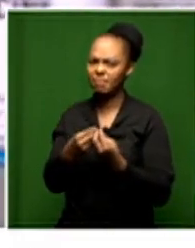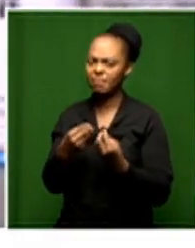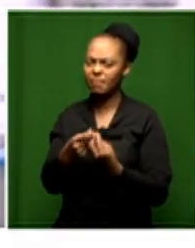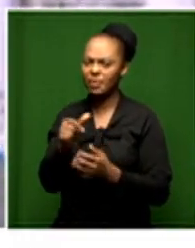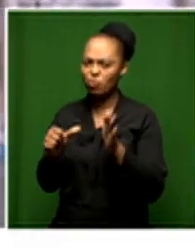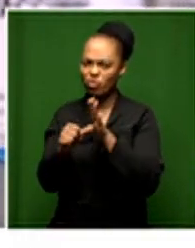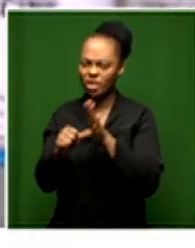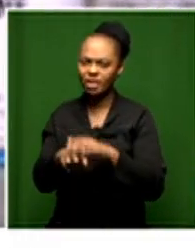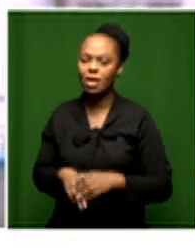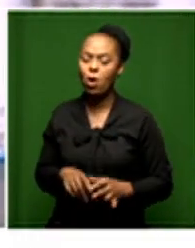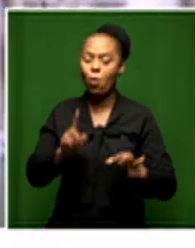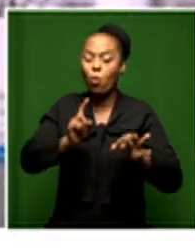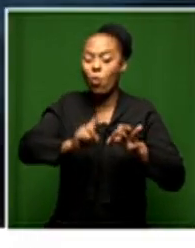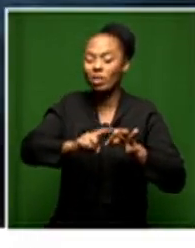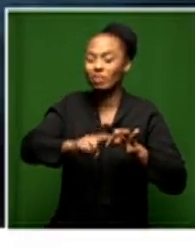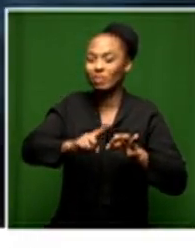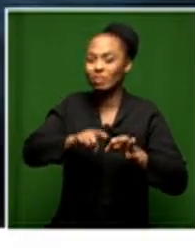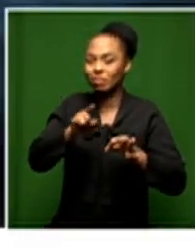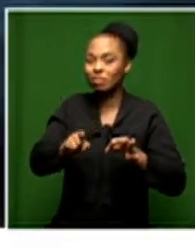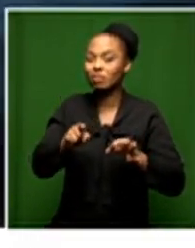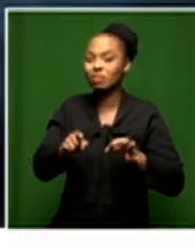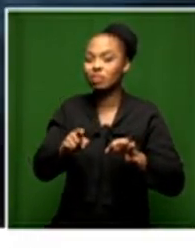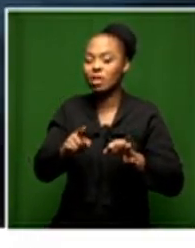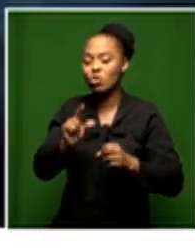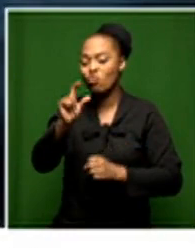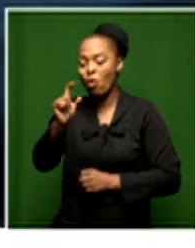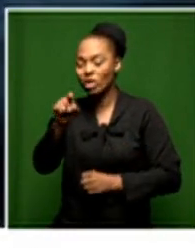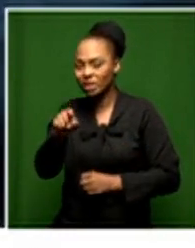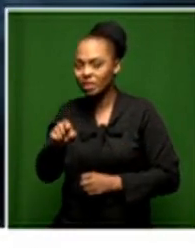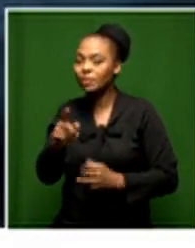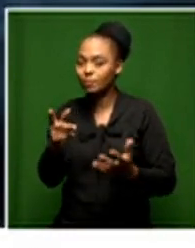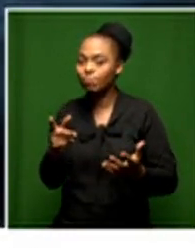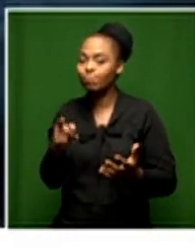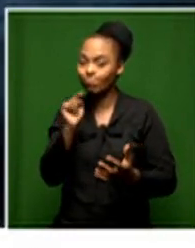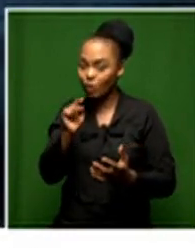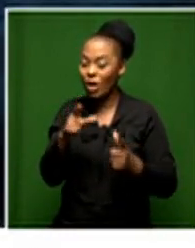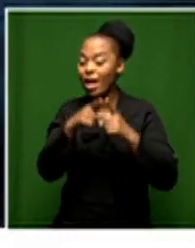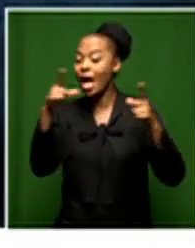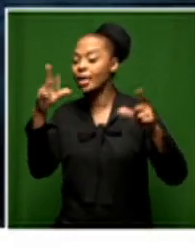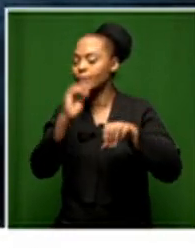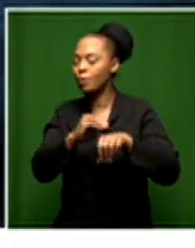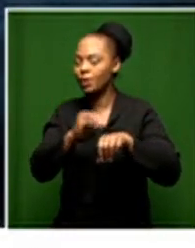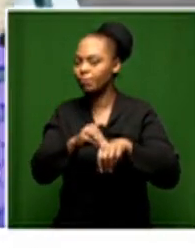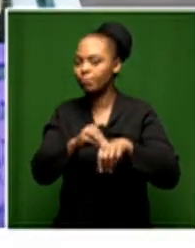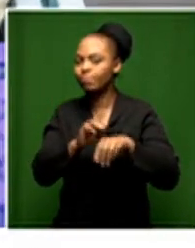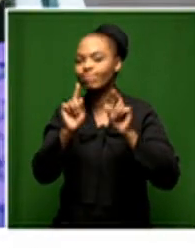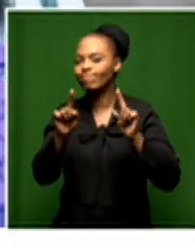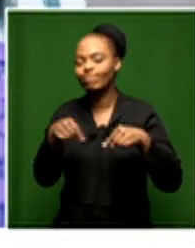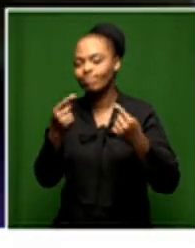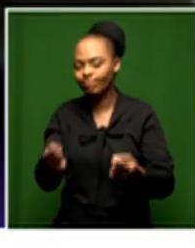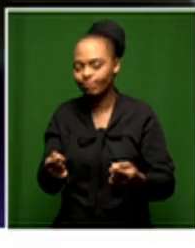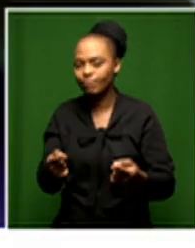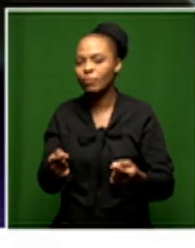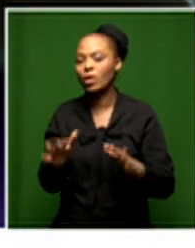the quantity of the secured doses will not be the largest problem. Nor will be